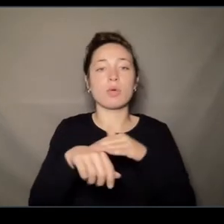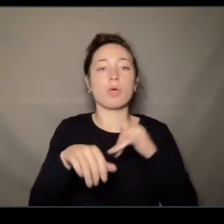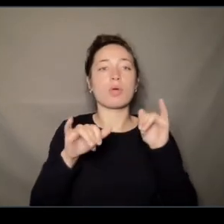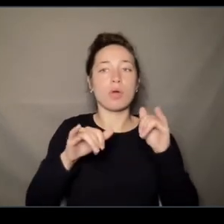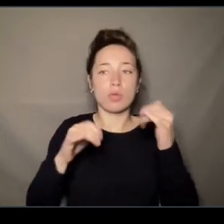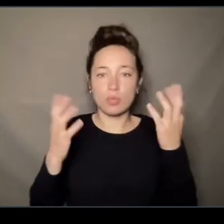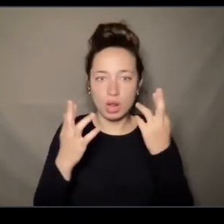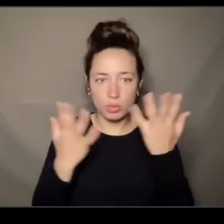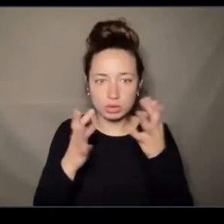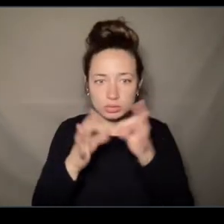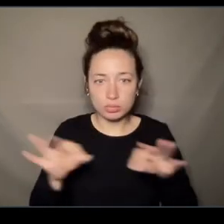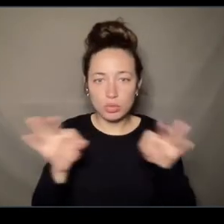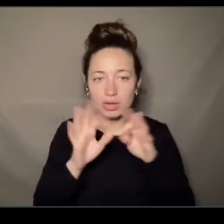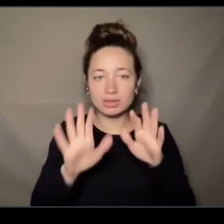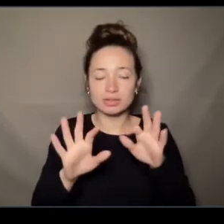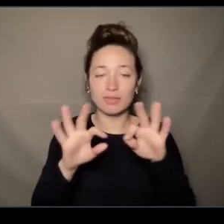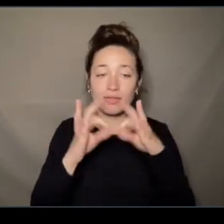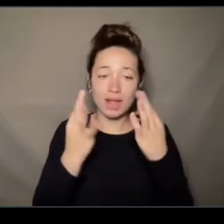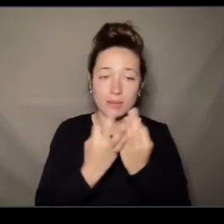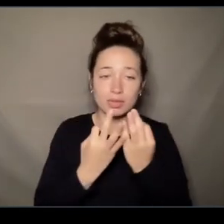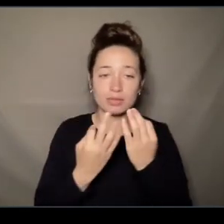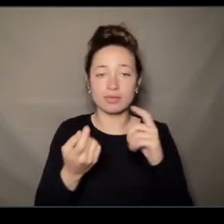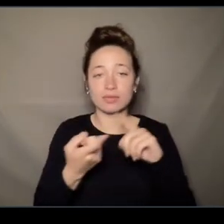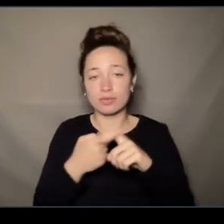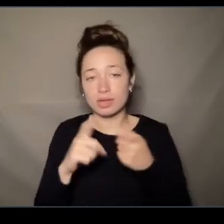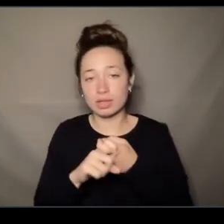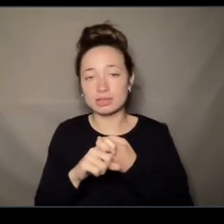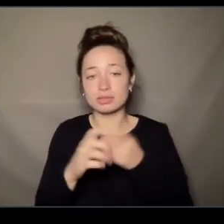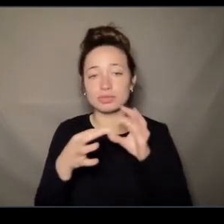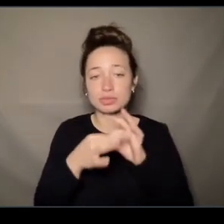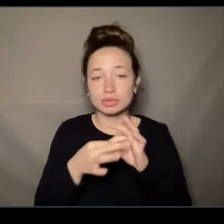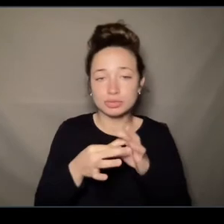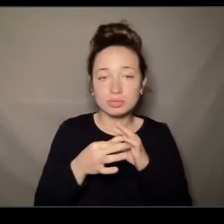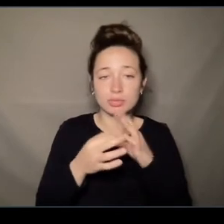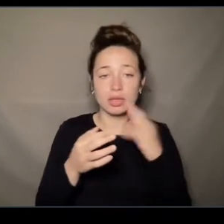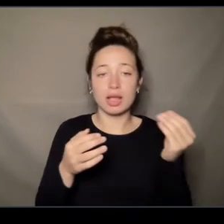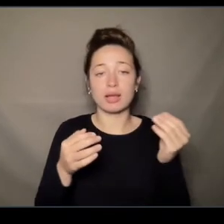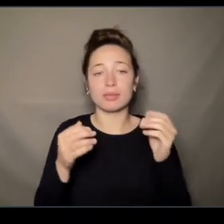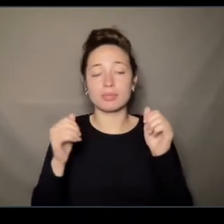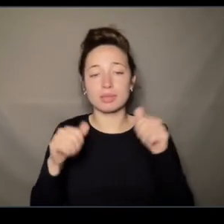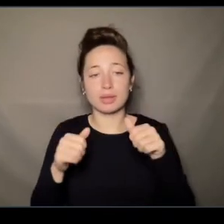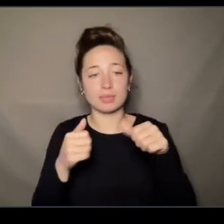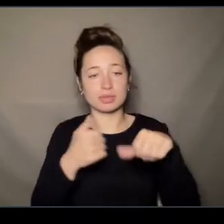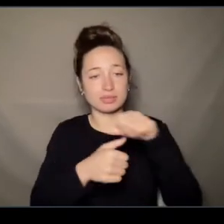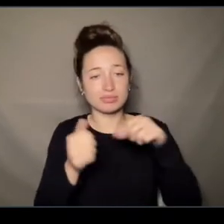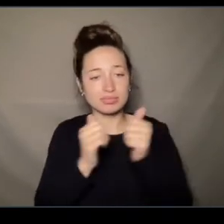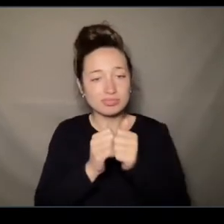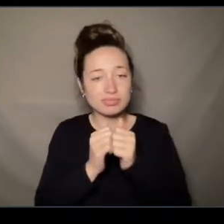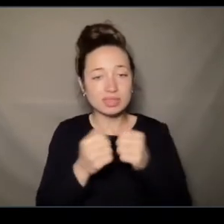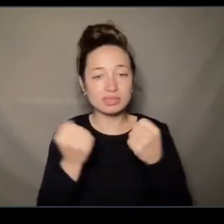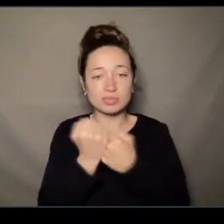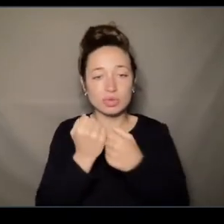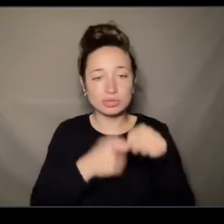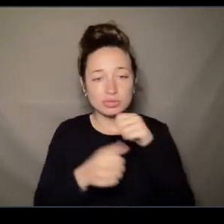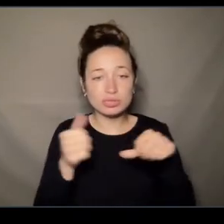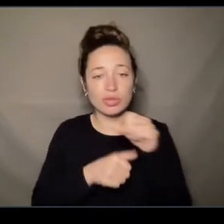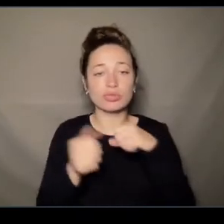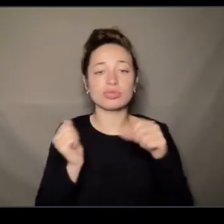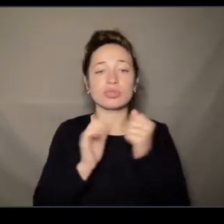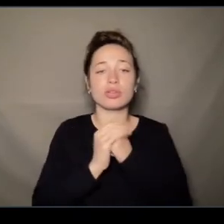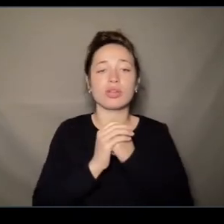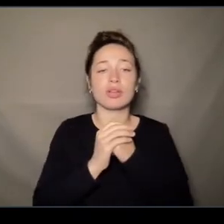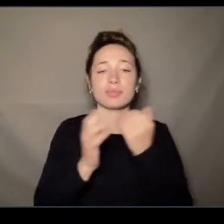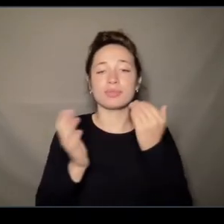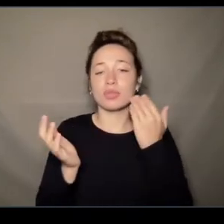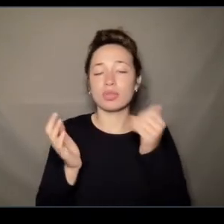down and realize what's important is family, friends, and relationship, and being together and helping each other, and being supportive of each